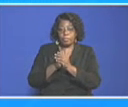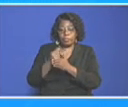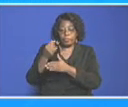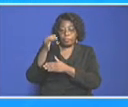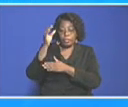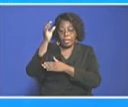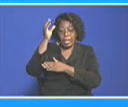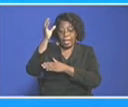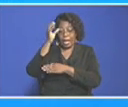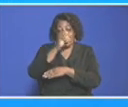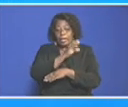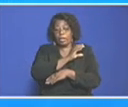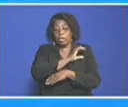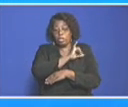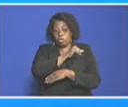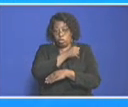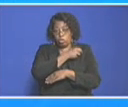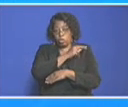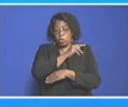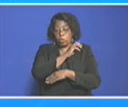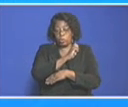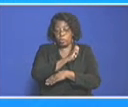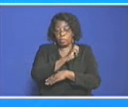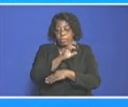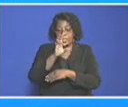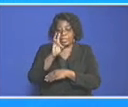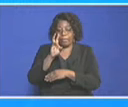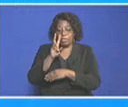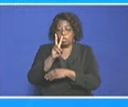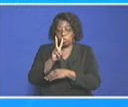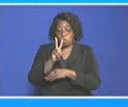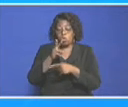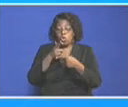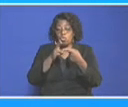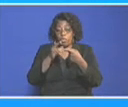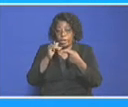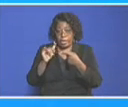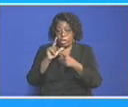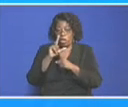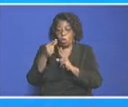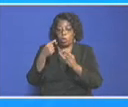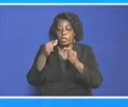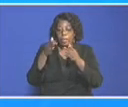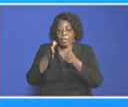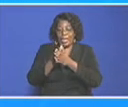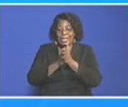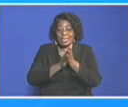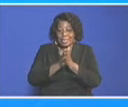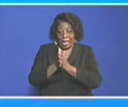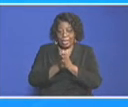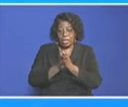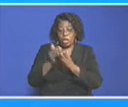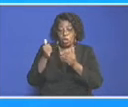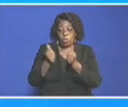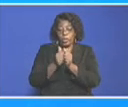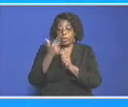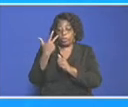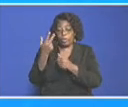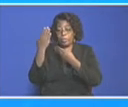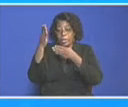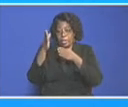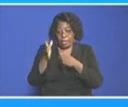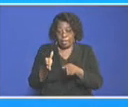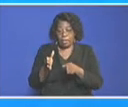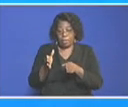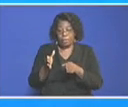Jones makes his 2K debut with a 72 overall rating. Local gamers certainly excited now with three Bahamian players now a